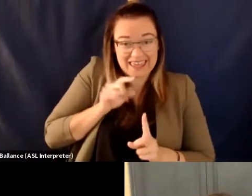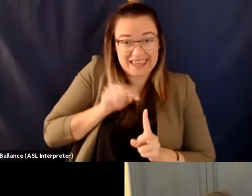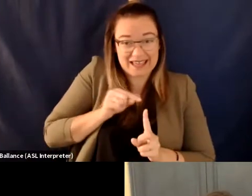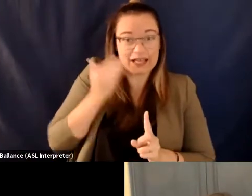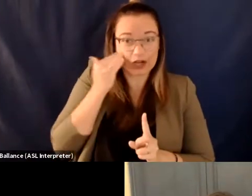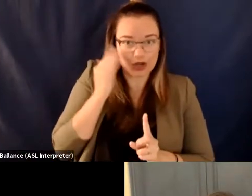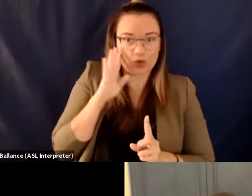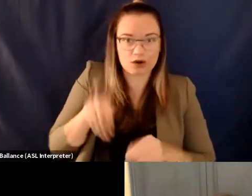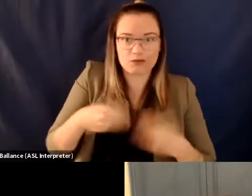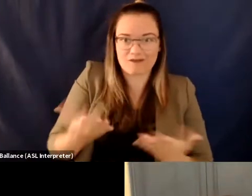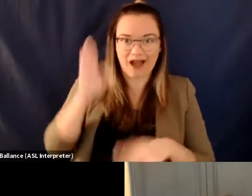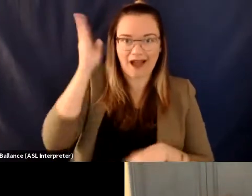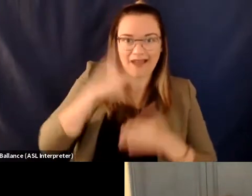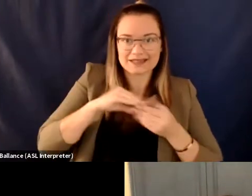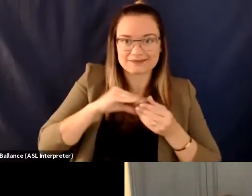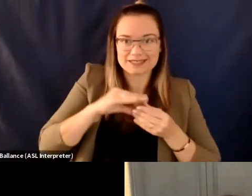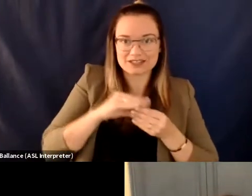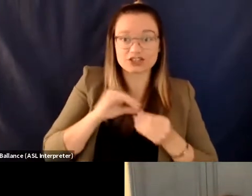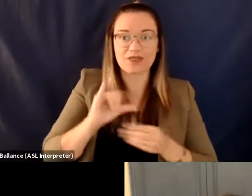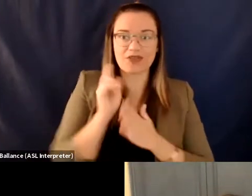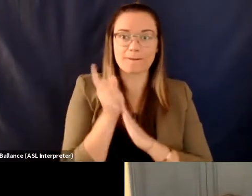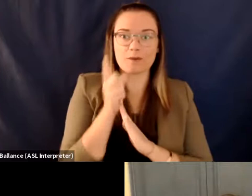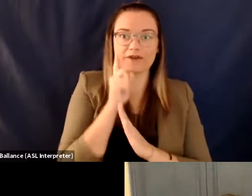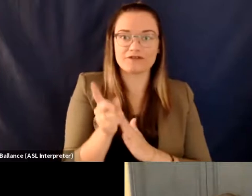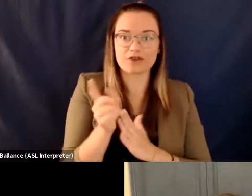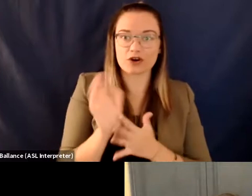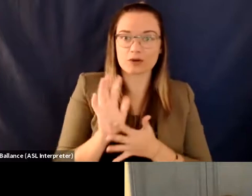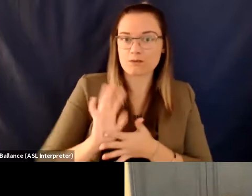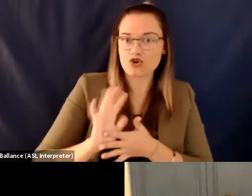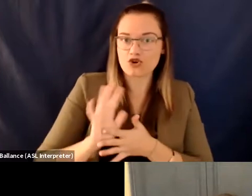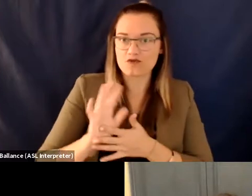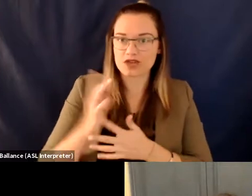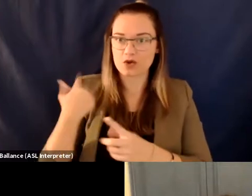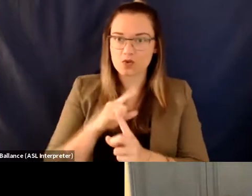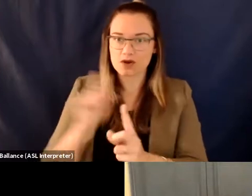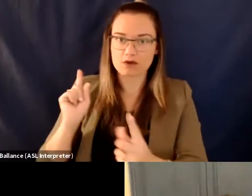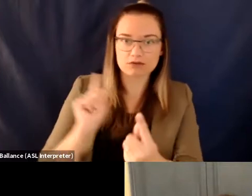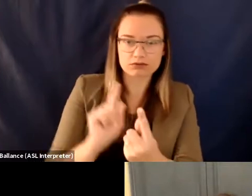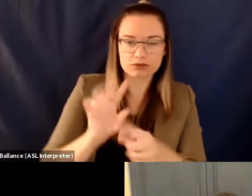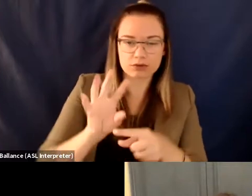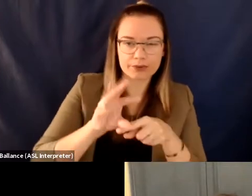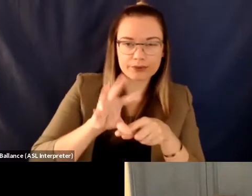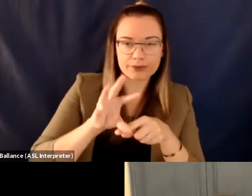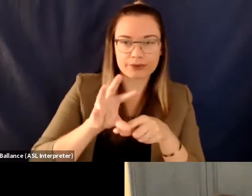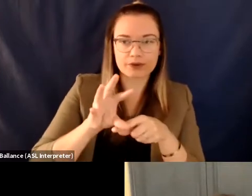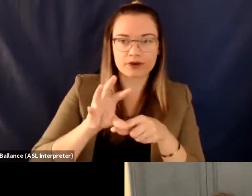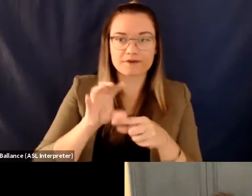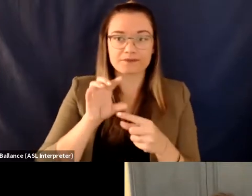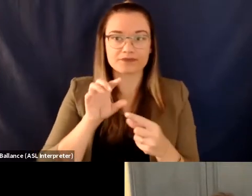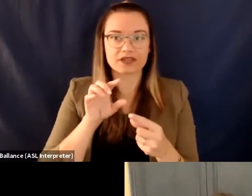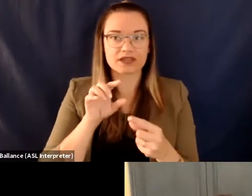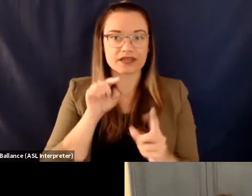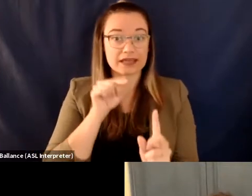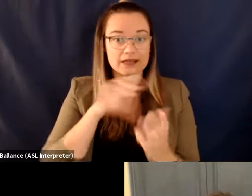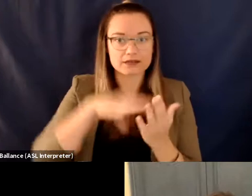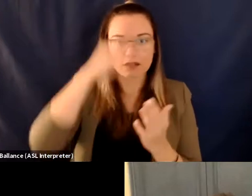see in the process of that moment in the movie, we really are very close to him, you see that kind of, he's learning, oh,